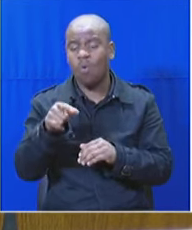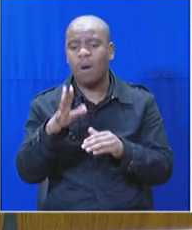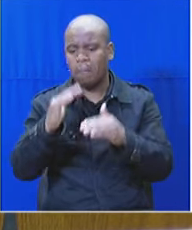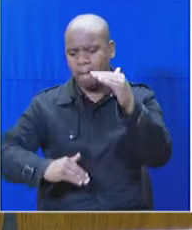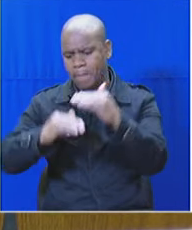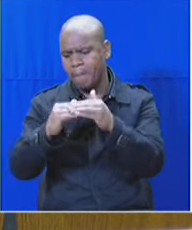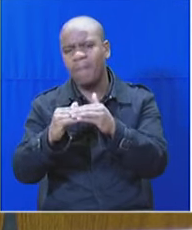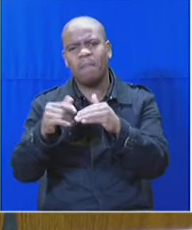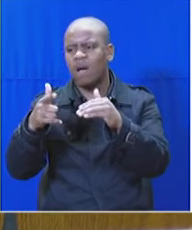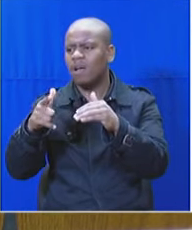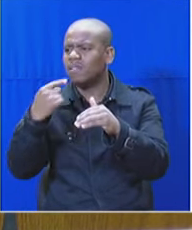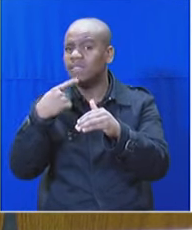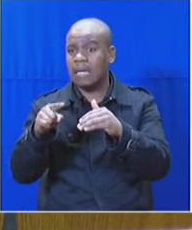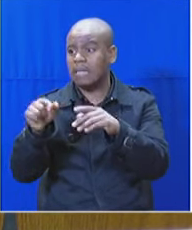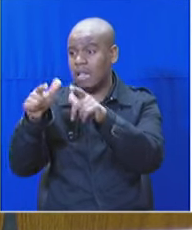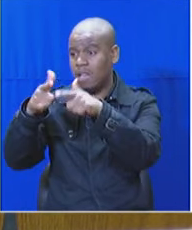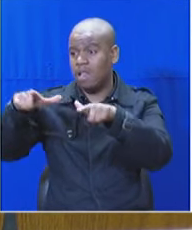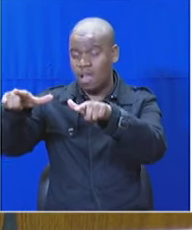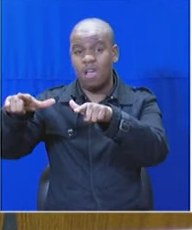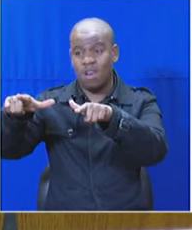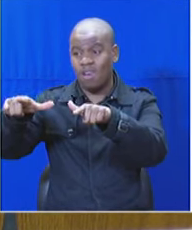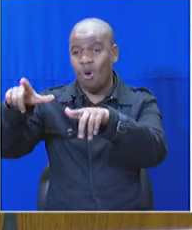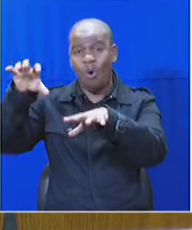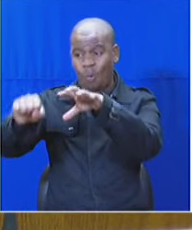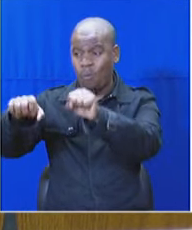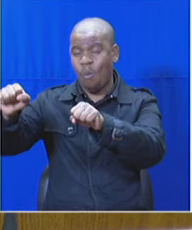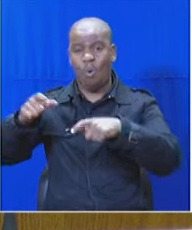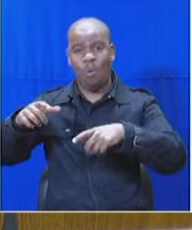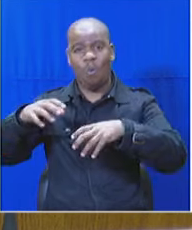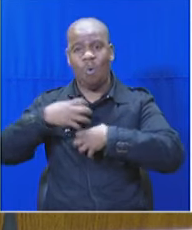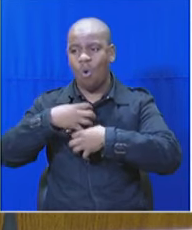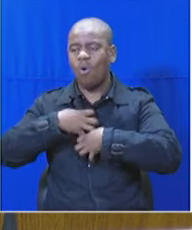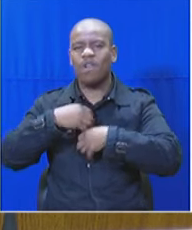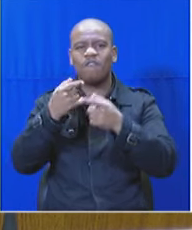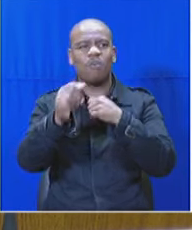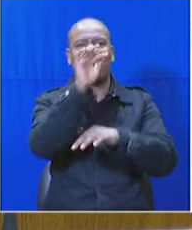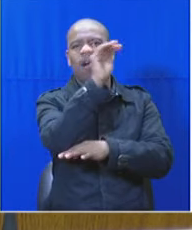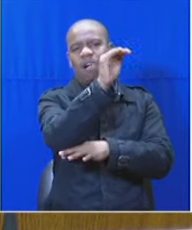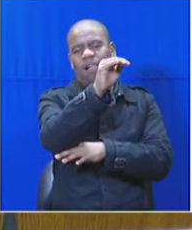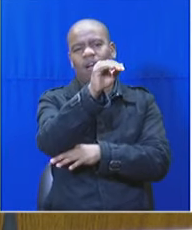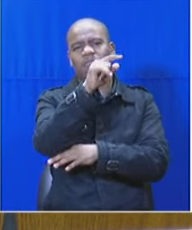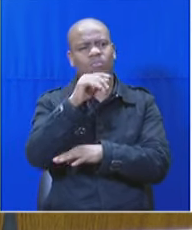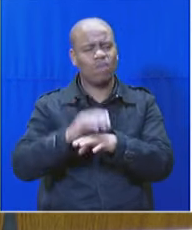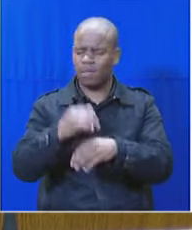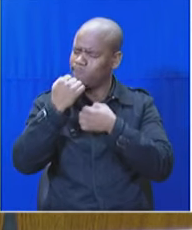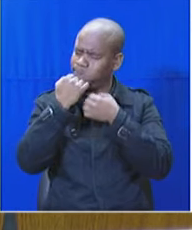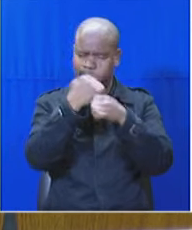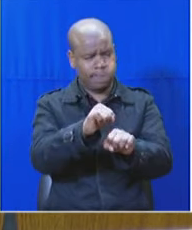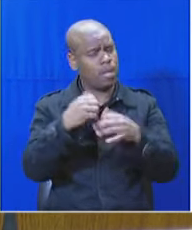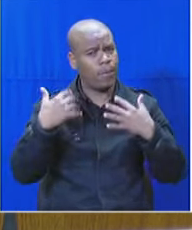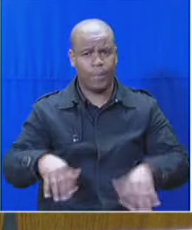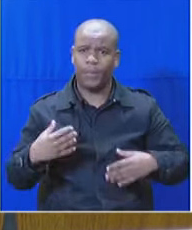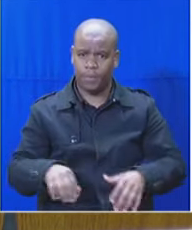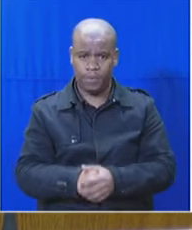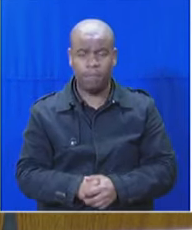foreign nationals, there has been outright rejection from the greater part of the sector. This matter has divided the sector